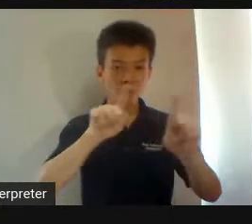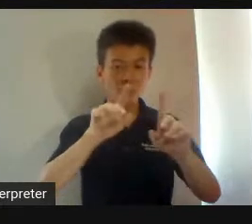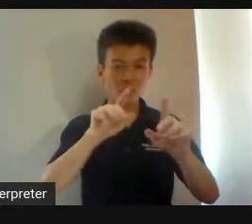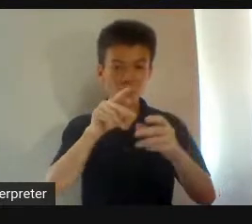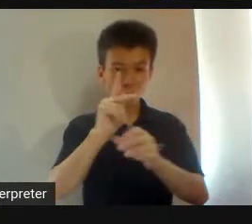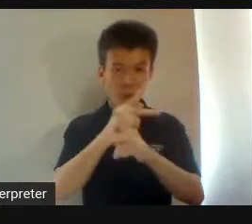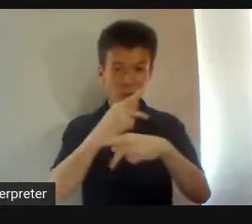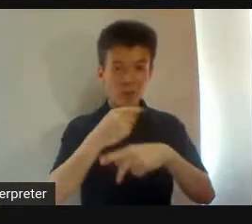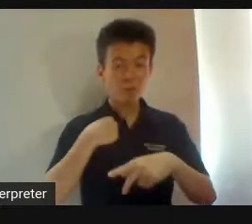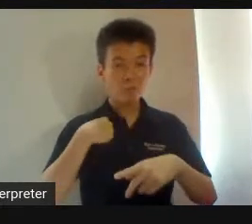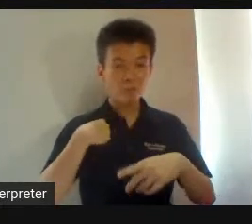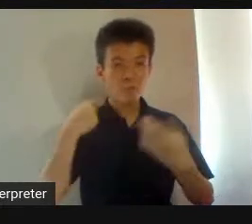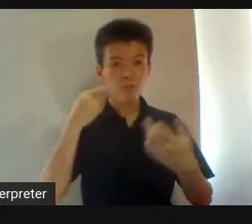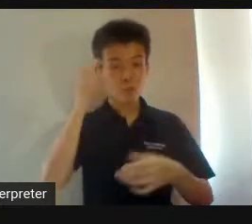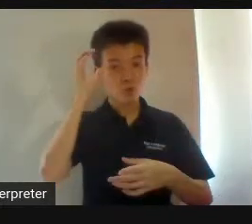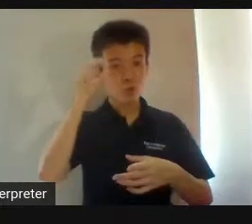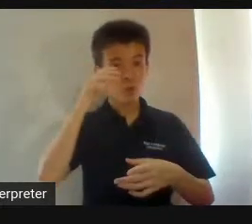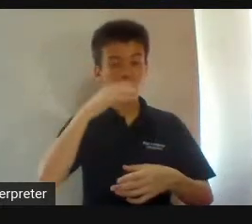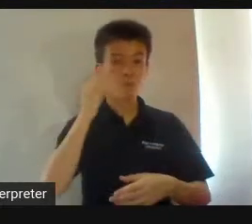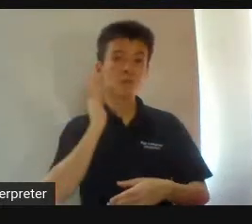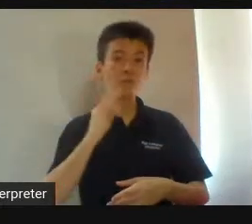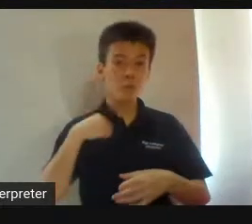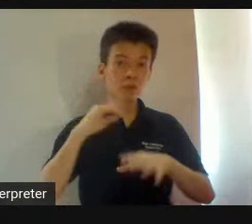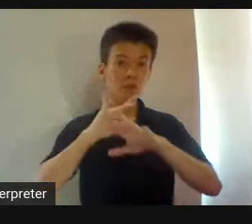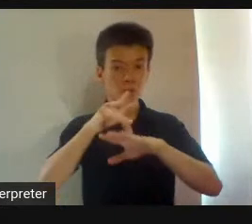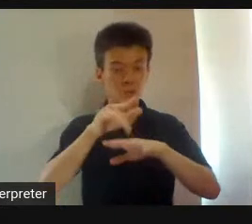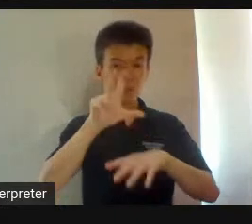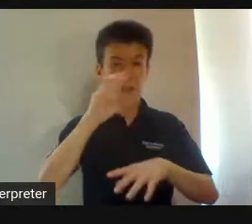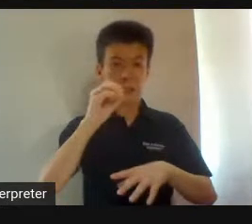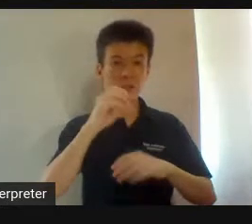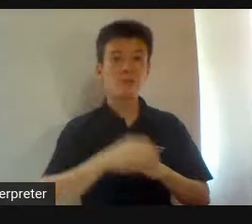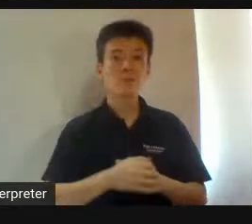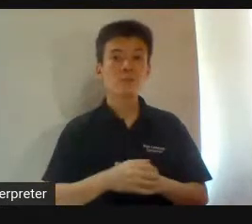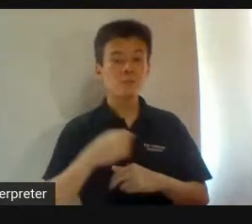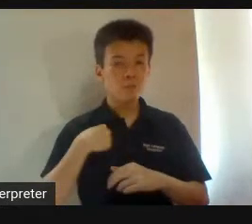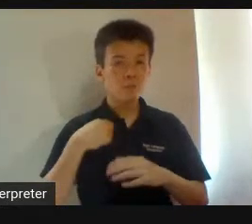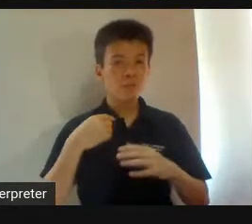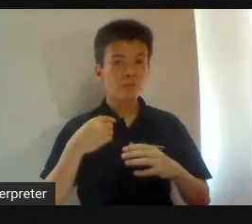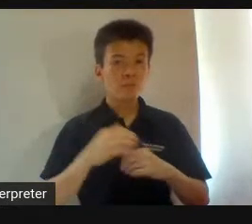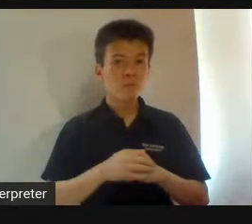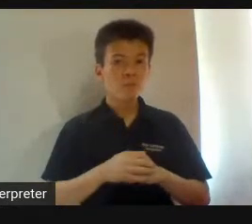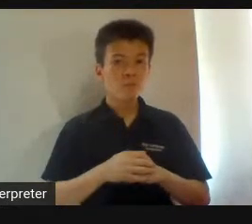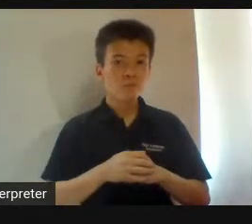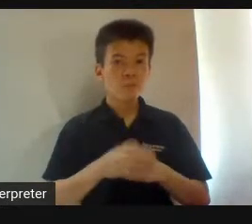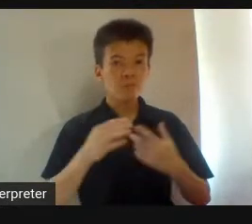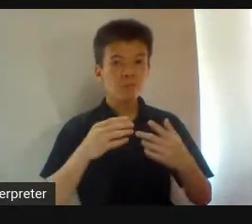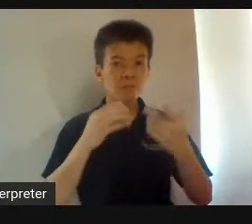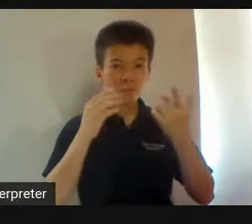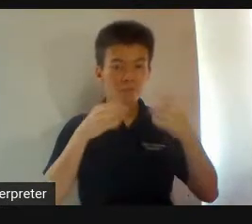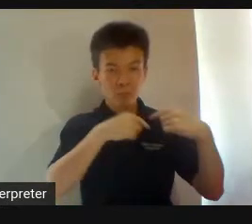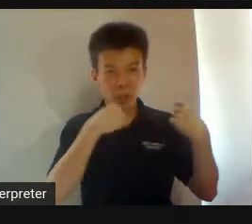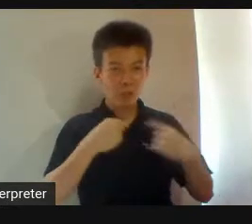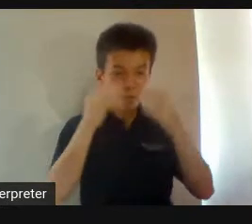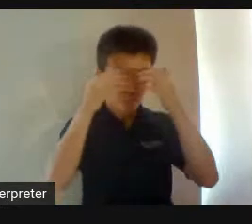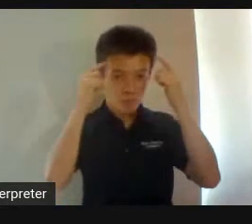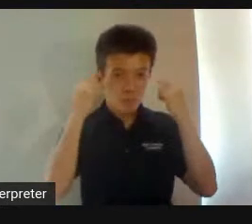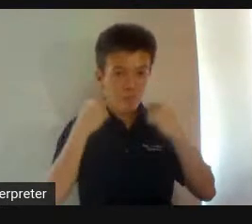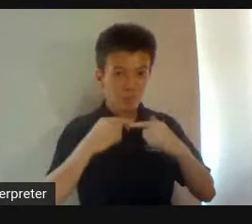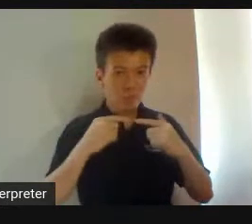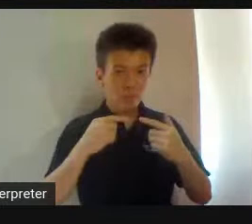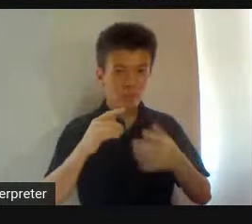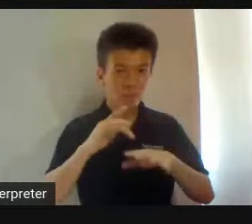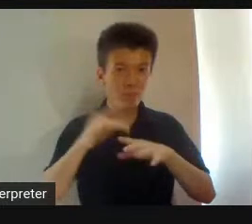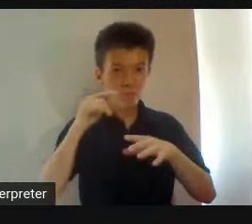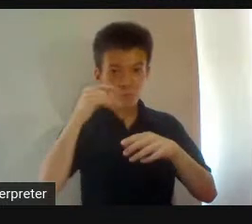and I am a Chinese female in my early 30s. I have a heart-shaped face, bright